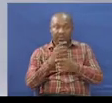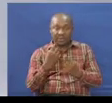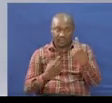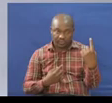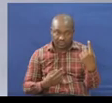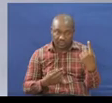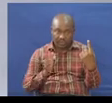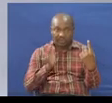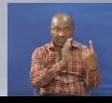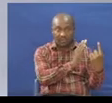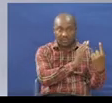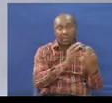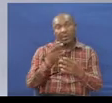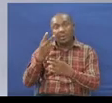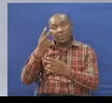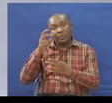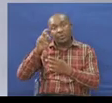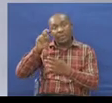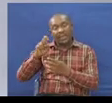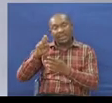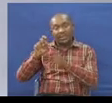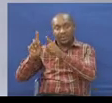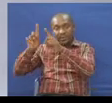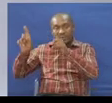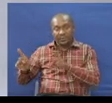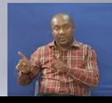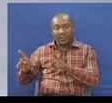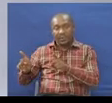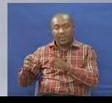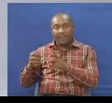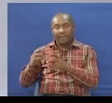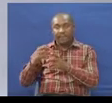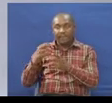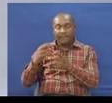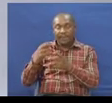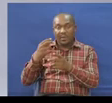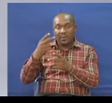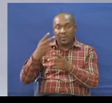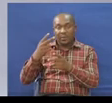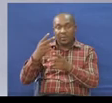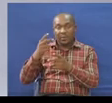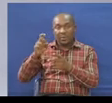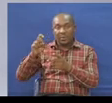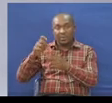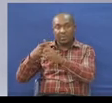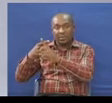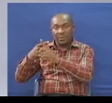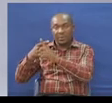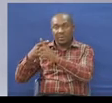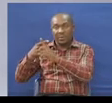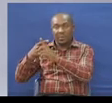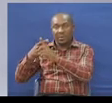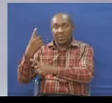factor. The other factor, take this one here, 2x, you put brackets, 2x, and the coefficient here, which